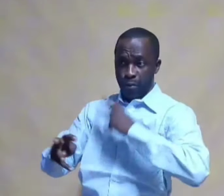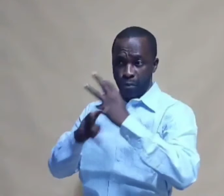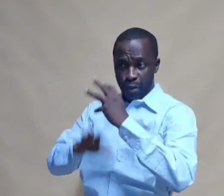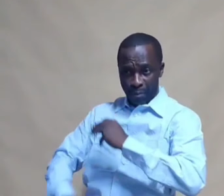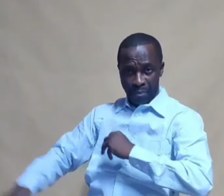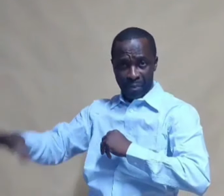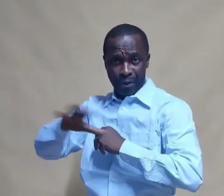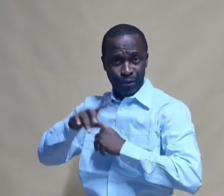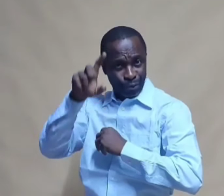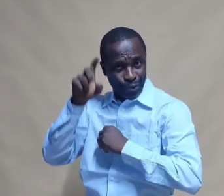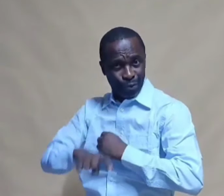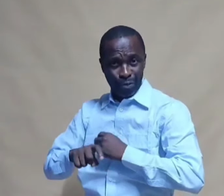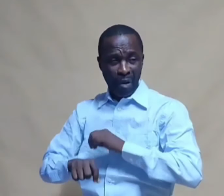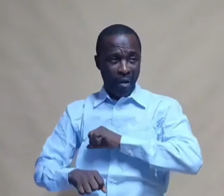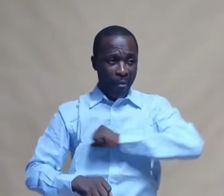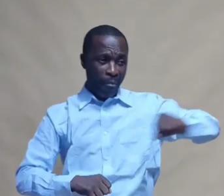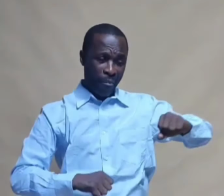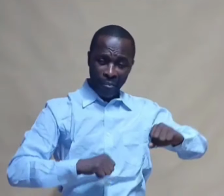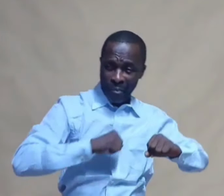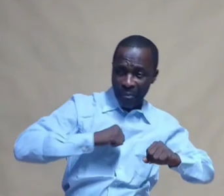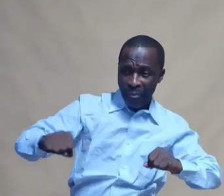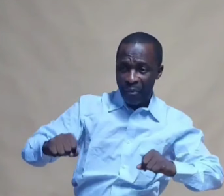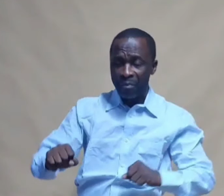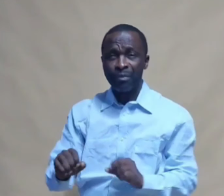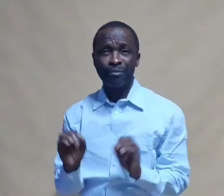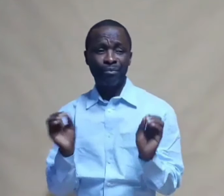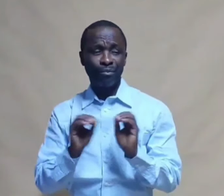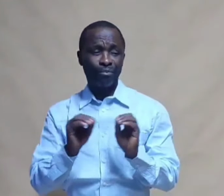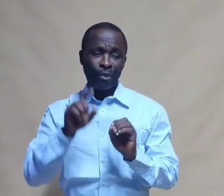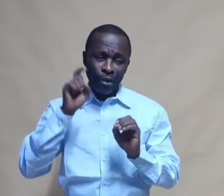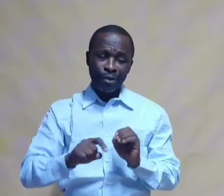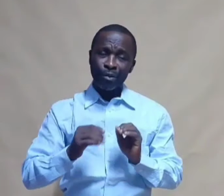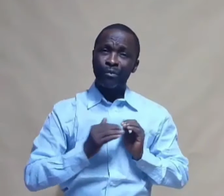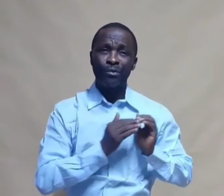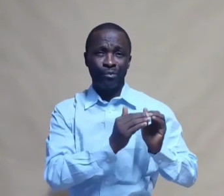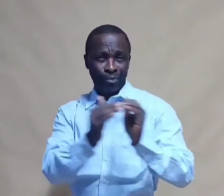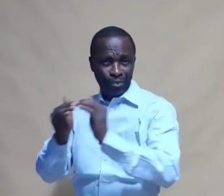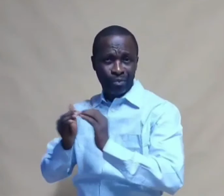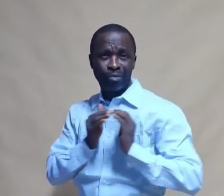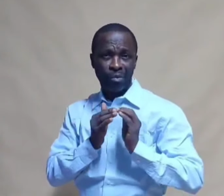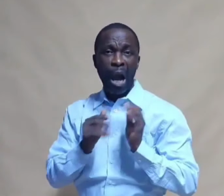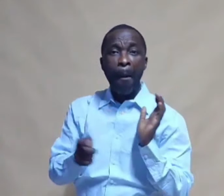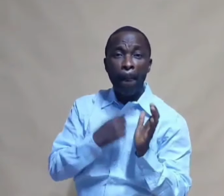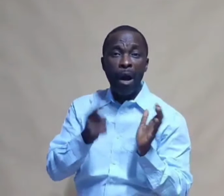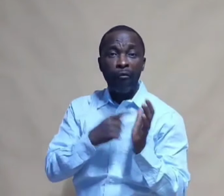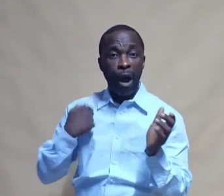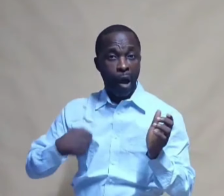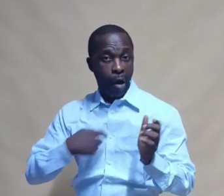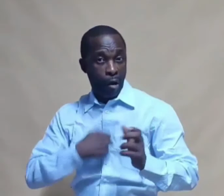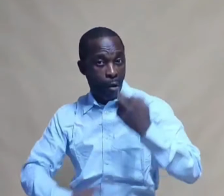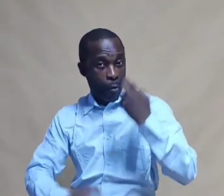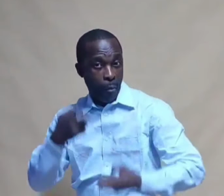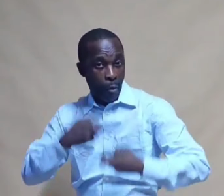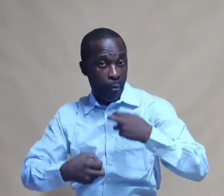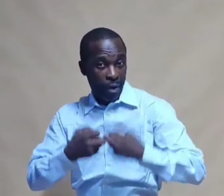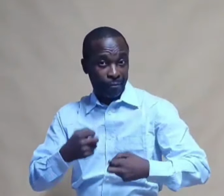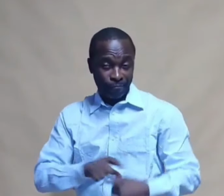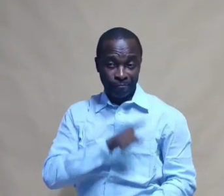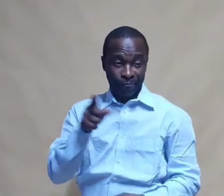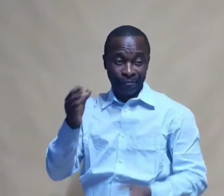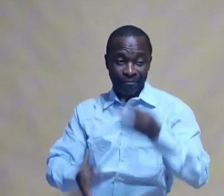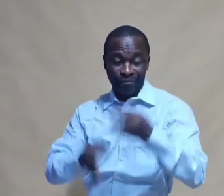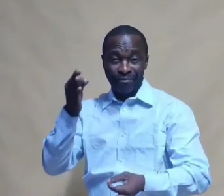affect entire communities and lead to structural injustice. The fight against racism therefore requires not only